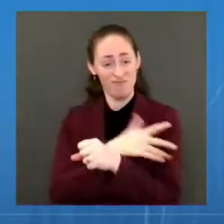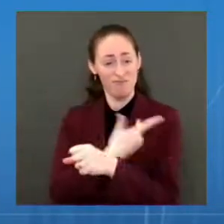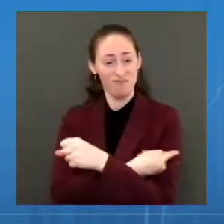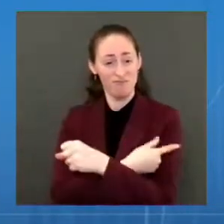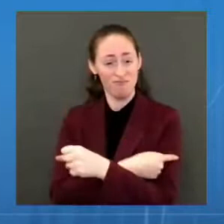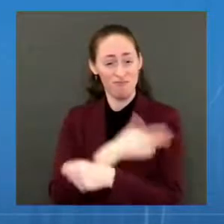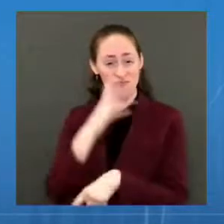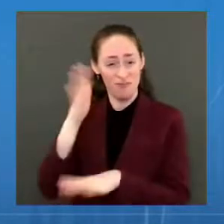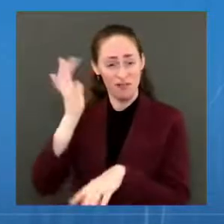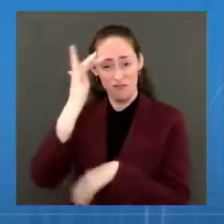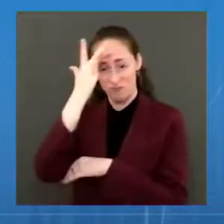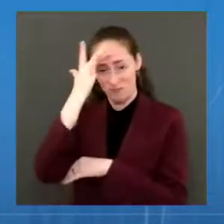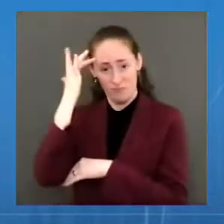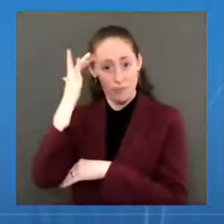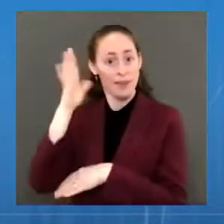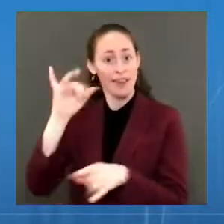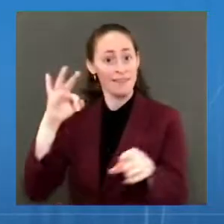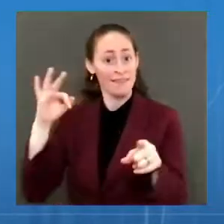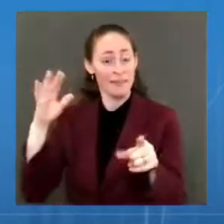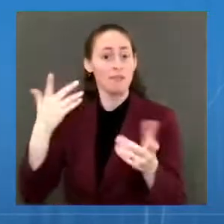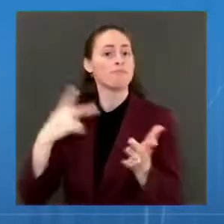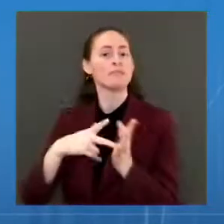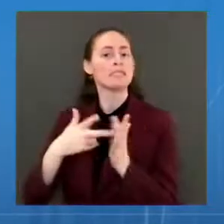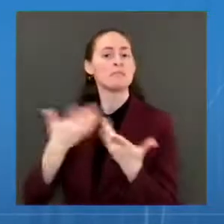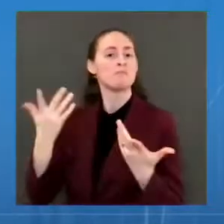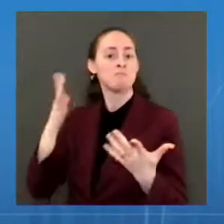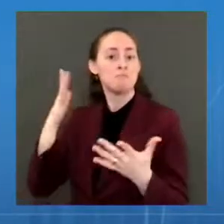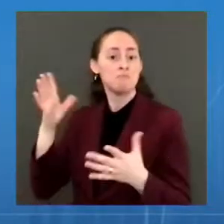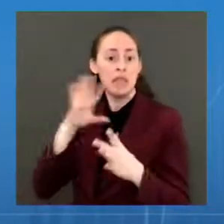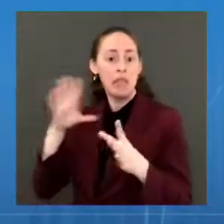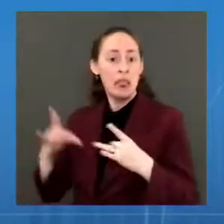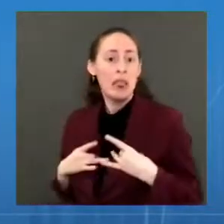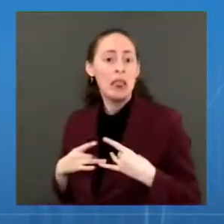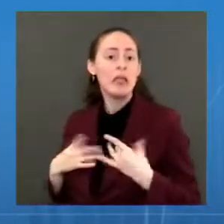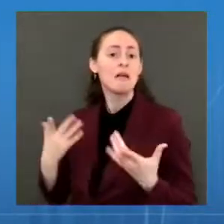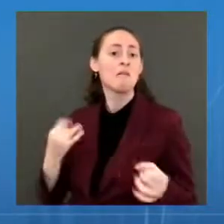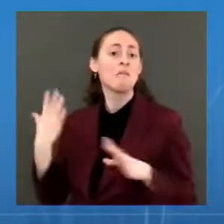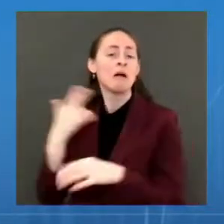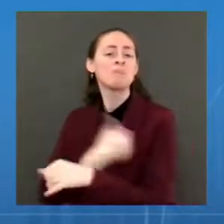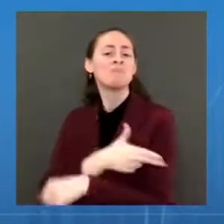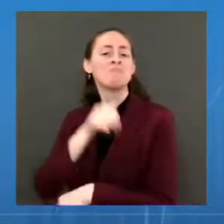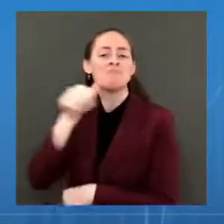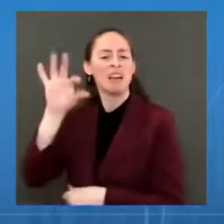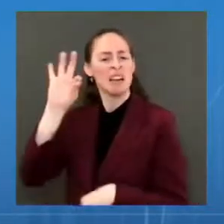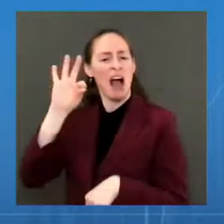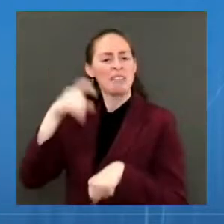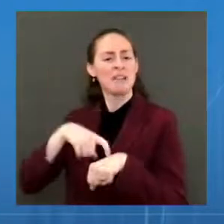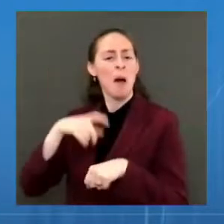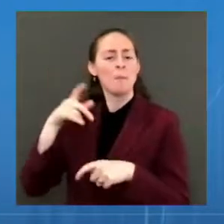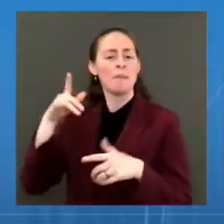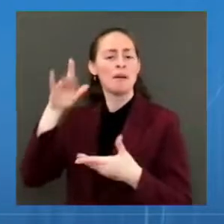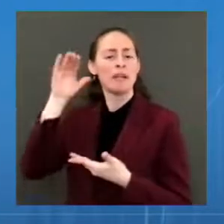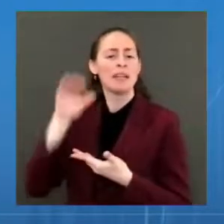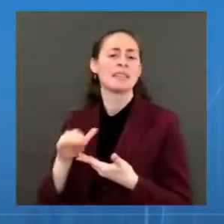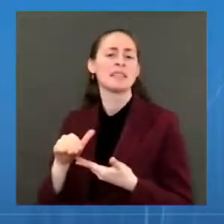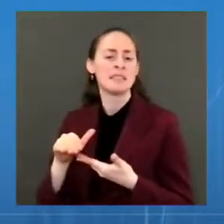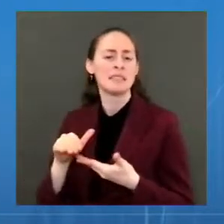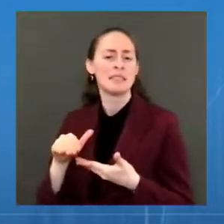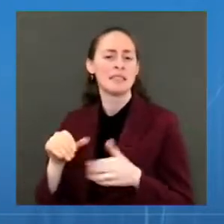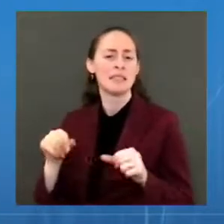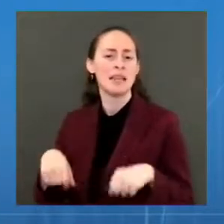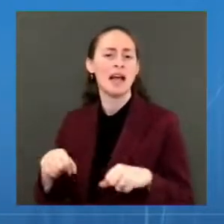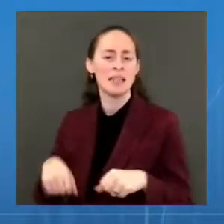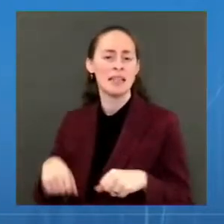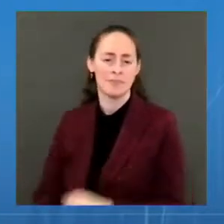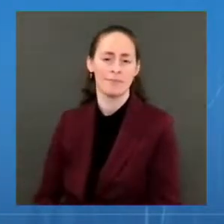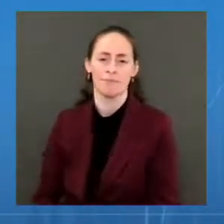of being hospitalized, for example, compared to if you're unvaccinated. And so we're different because now we have the tools. We would